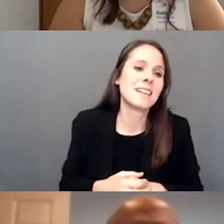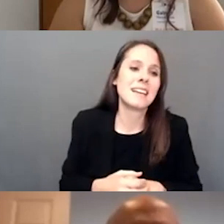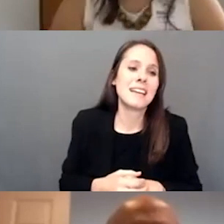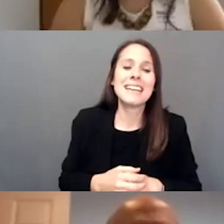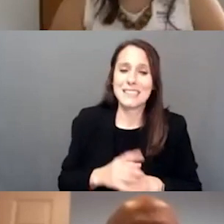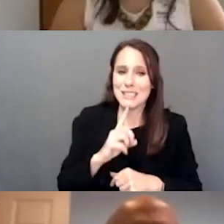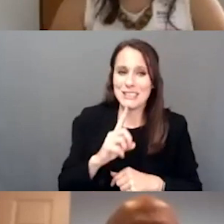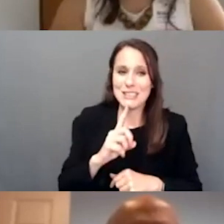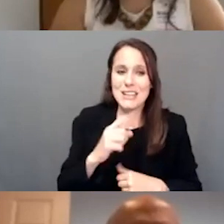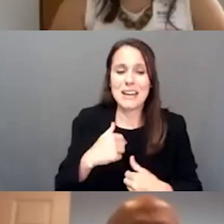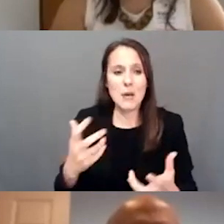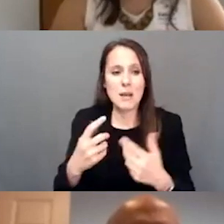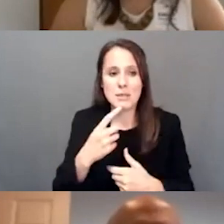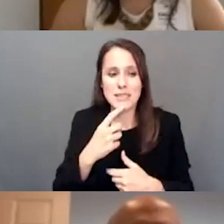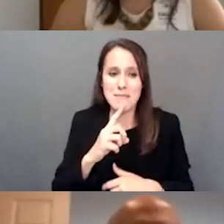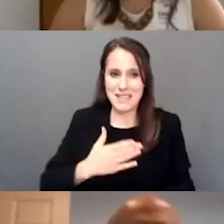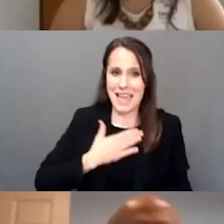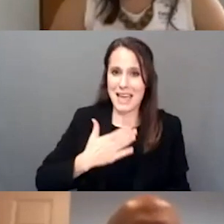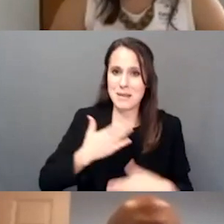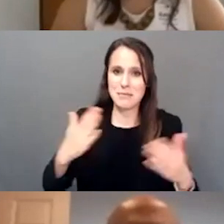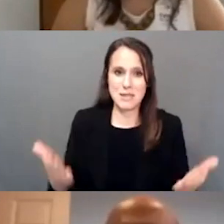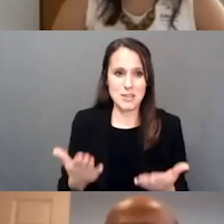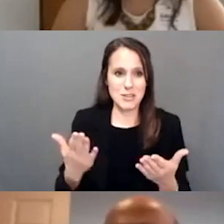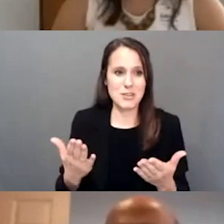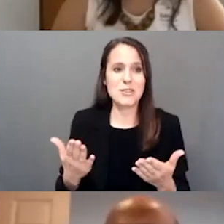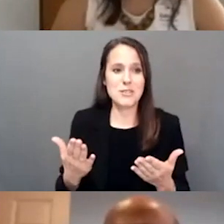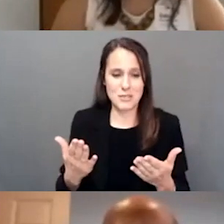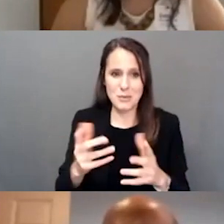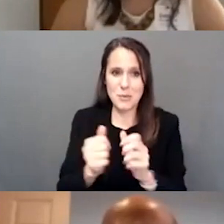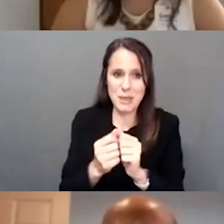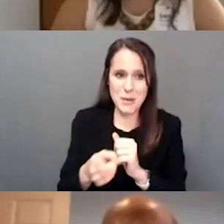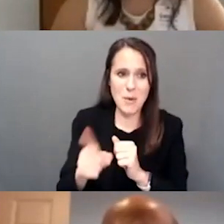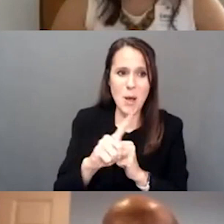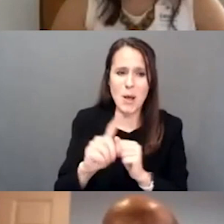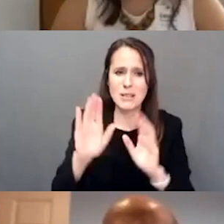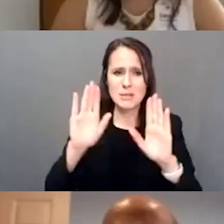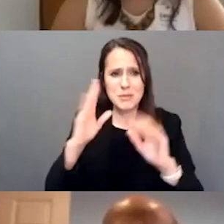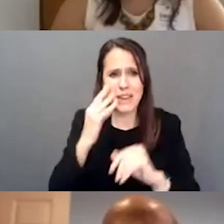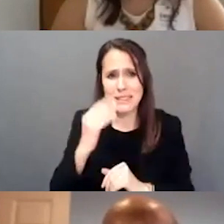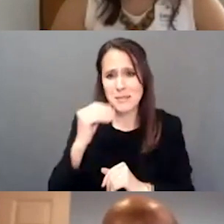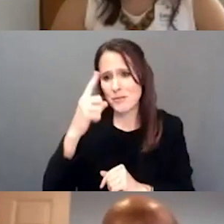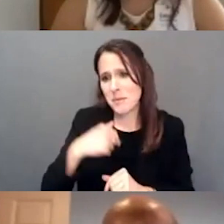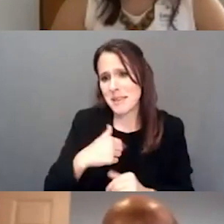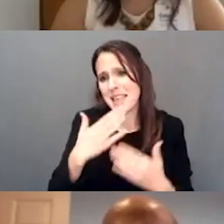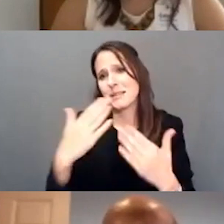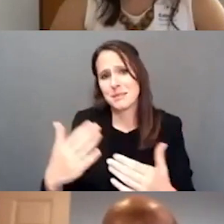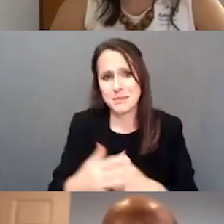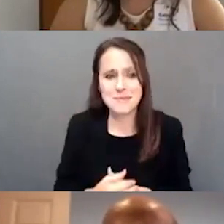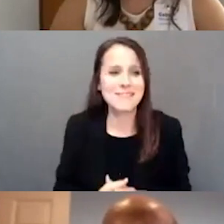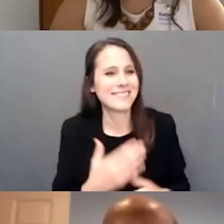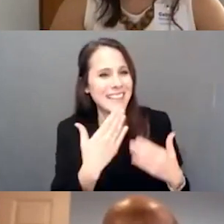Just I want to say I'm really happy to be here and learn from you. It was a great experience for me. Thank you. Thank